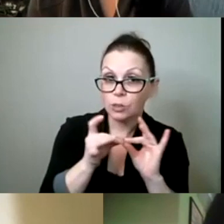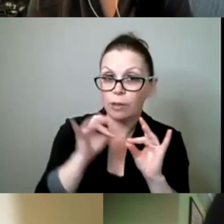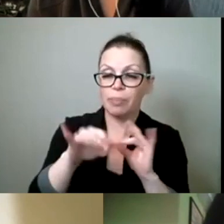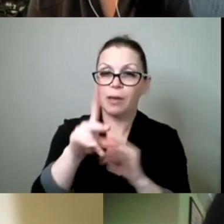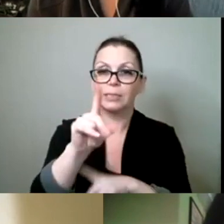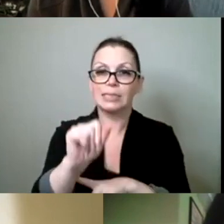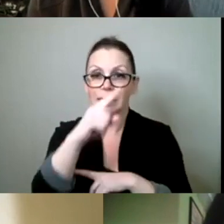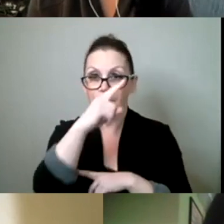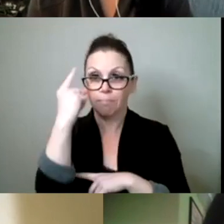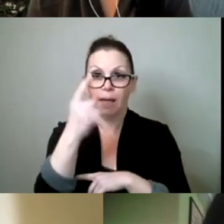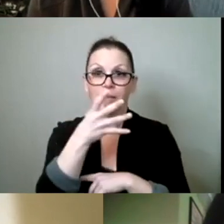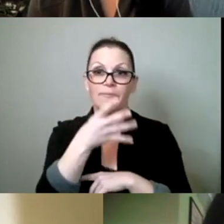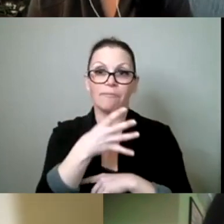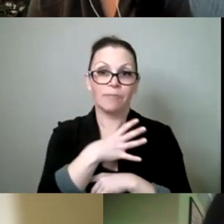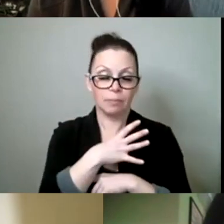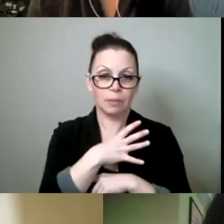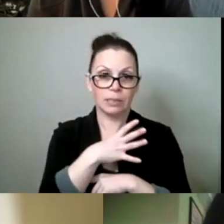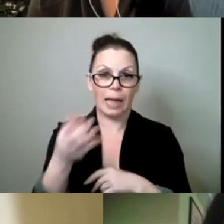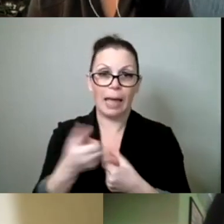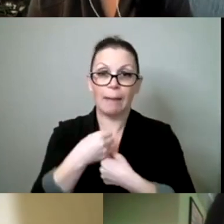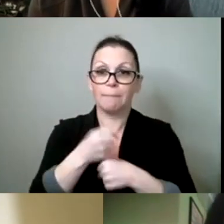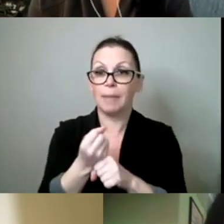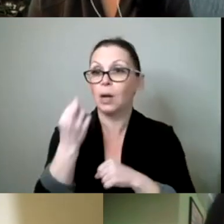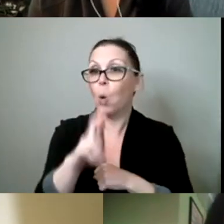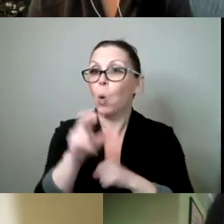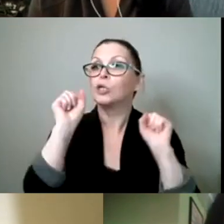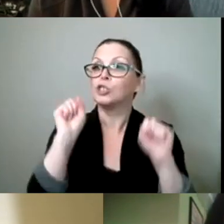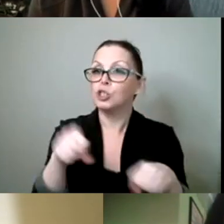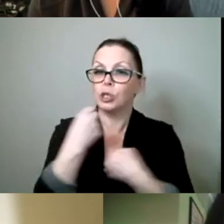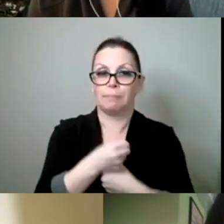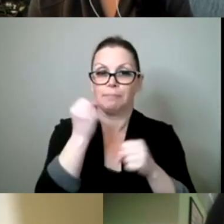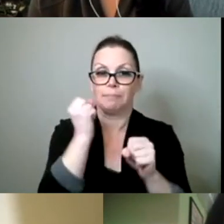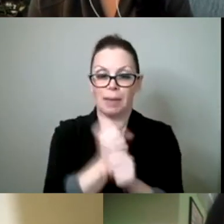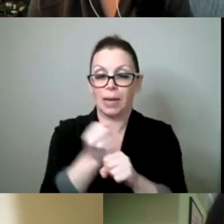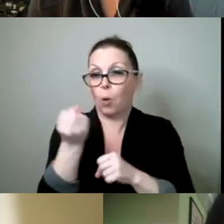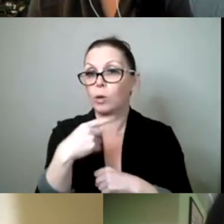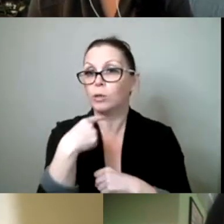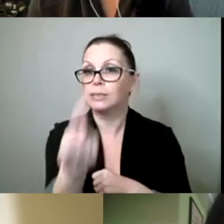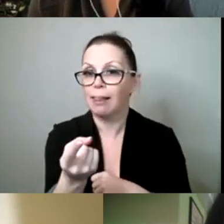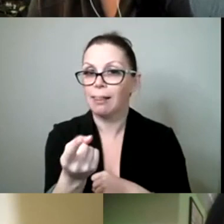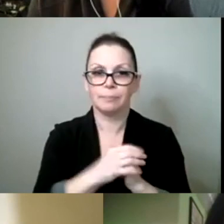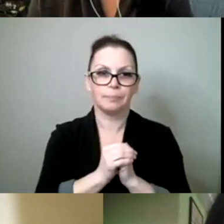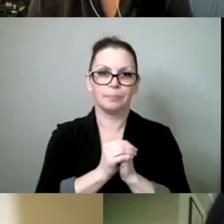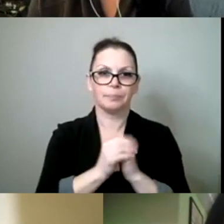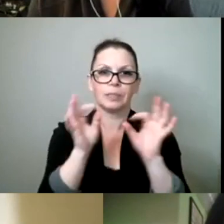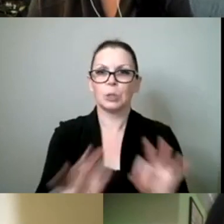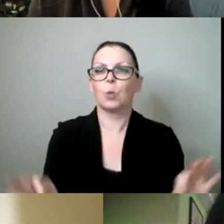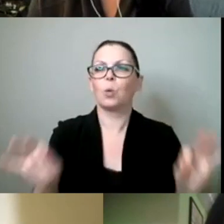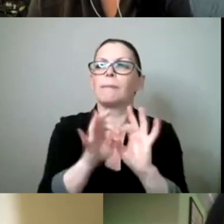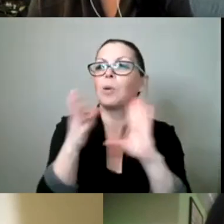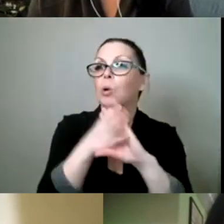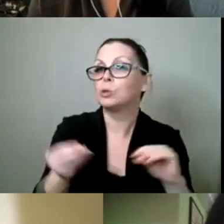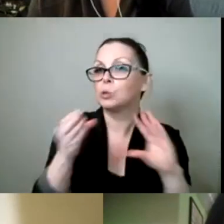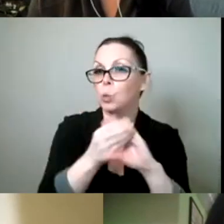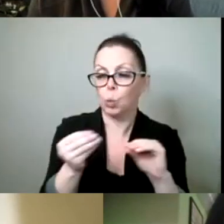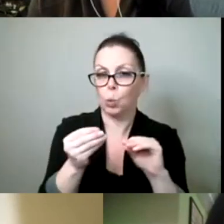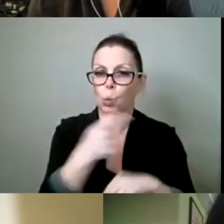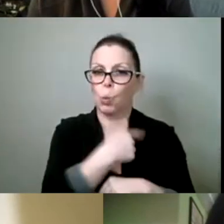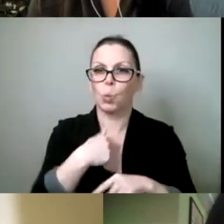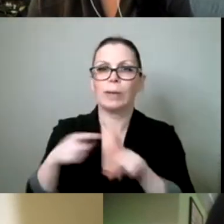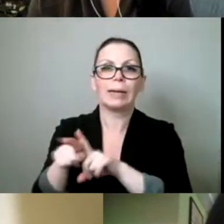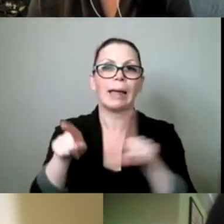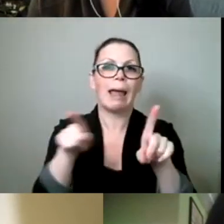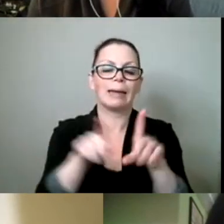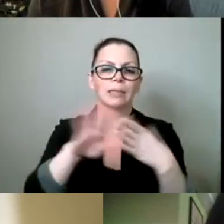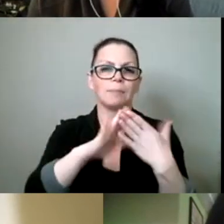disabled Black females have made or should make or tell? So what are some important stories that we as a community need